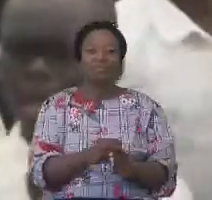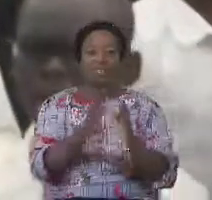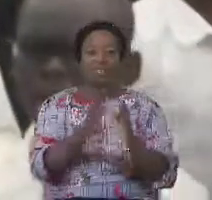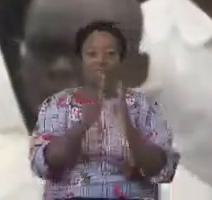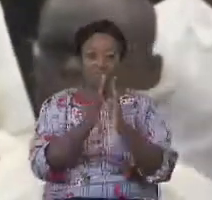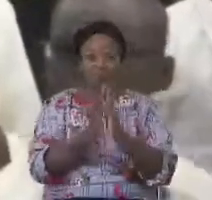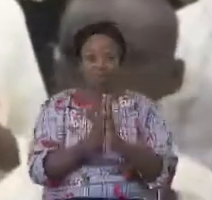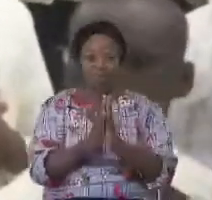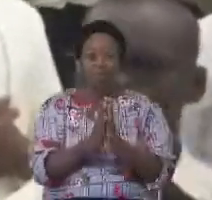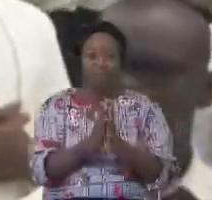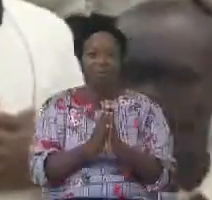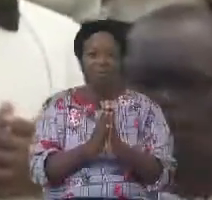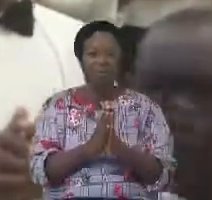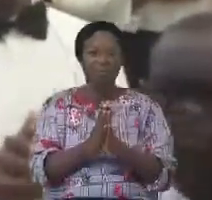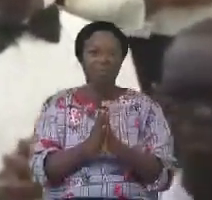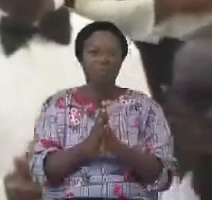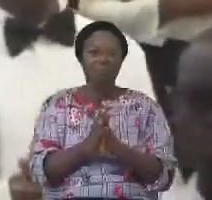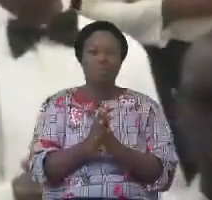name